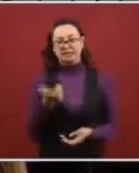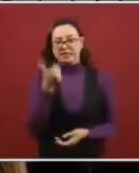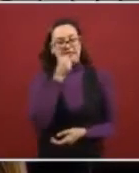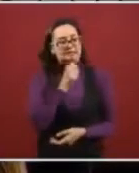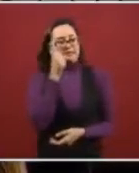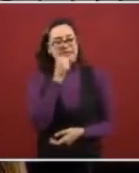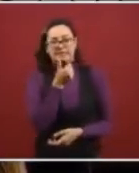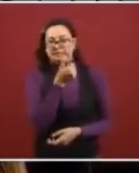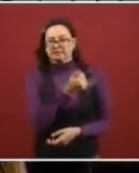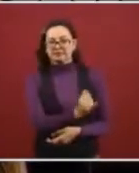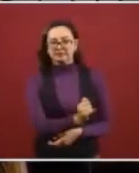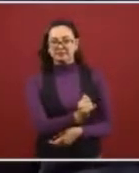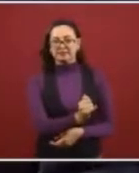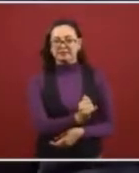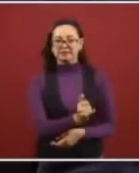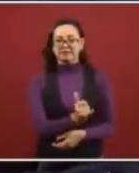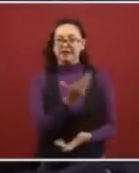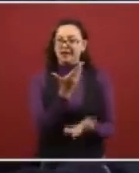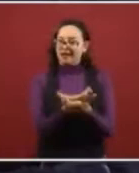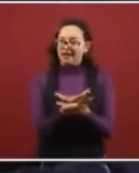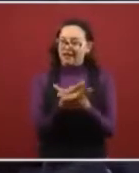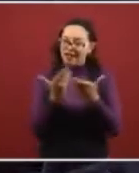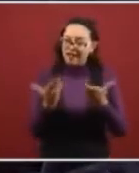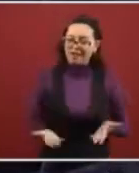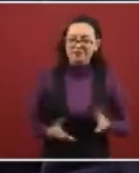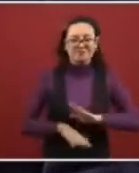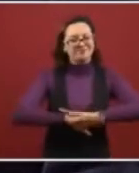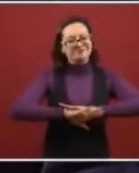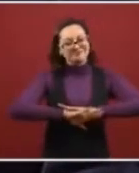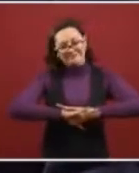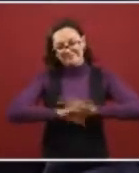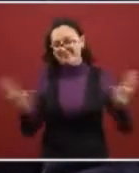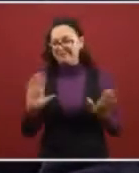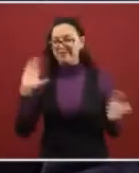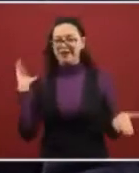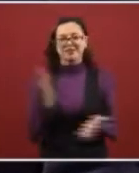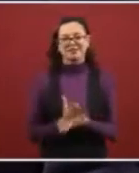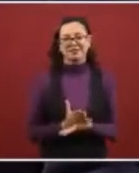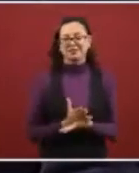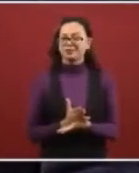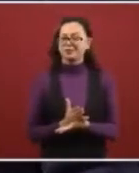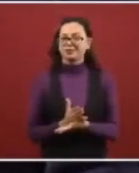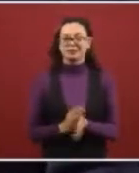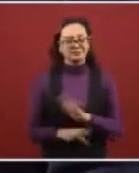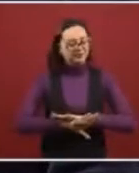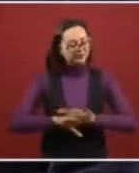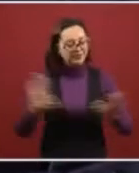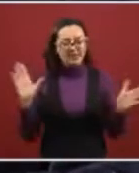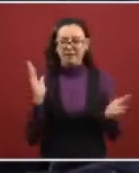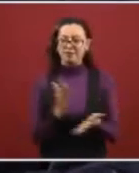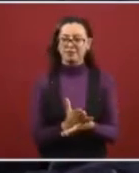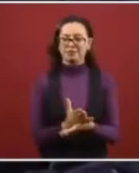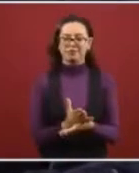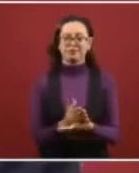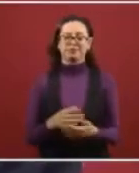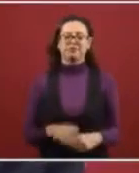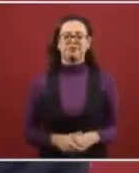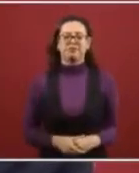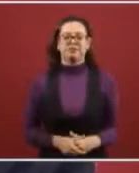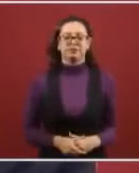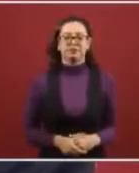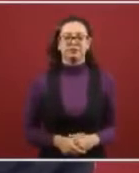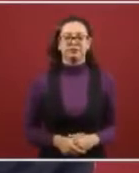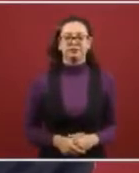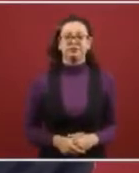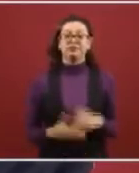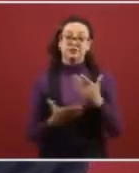portion. Y eso ya no va a continuar. And that will not continue. Ahora